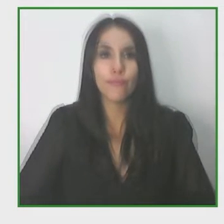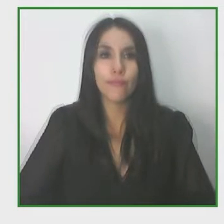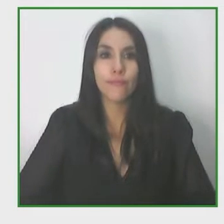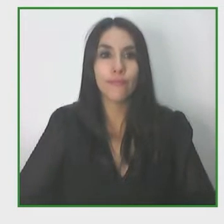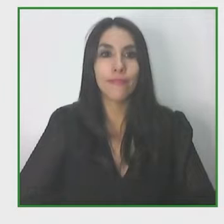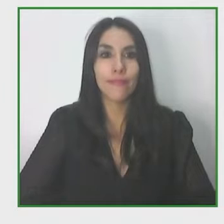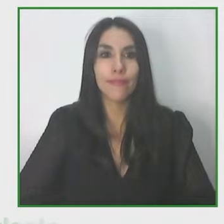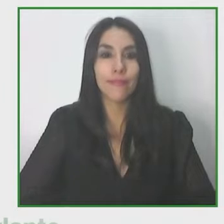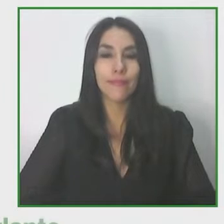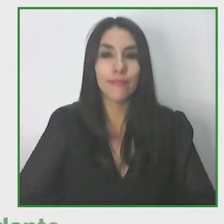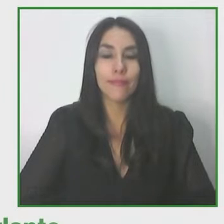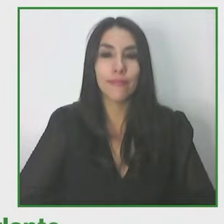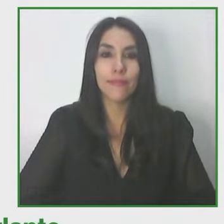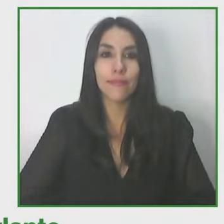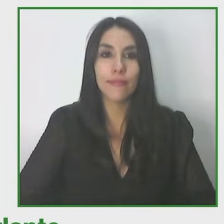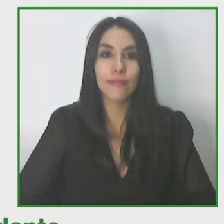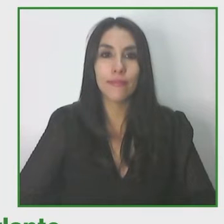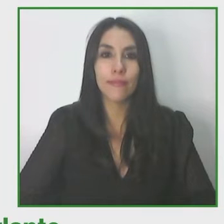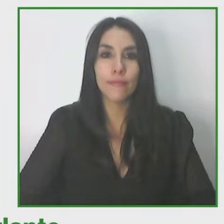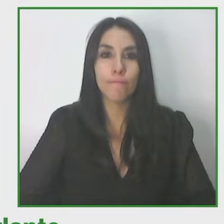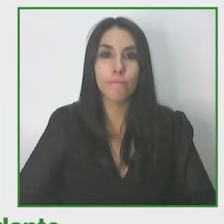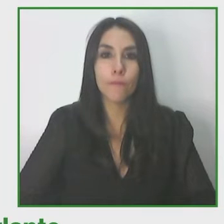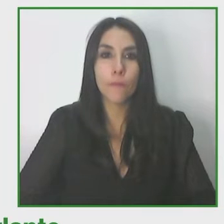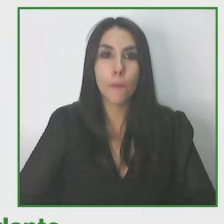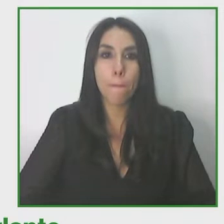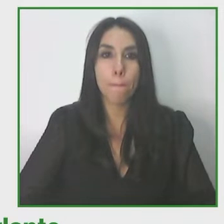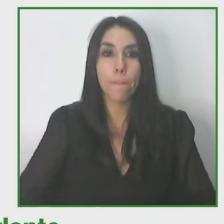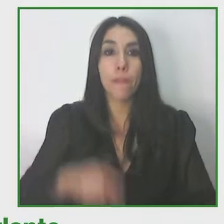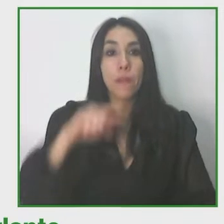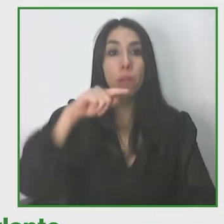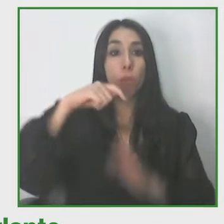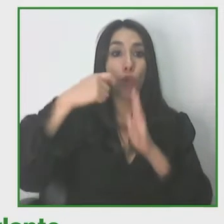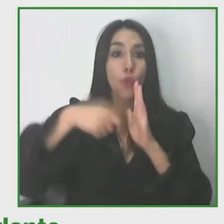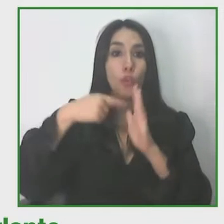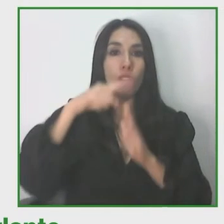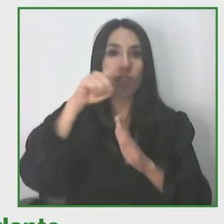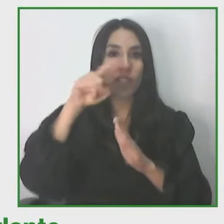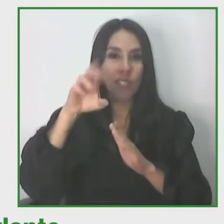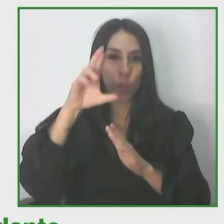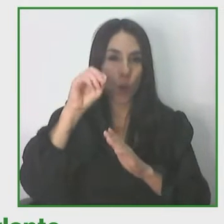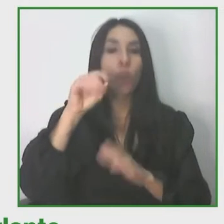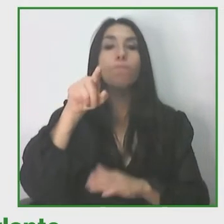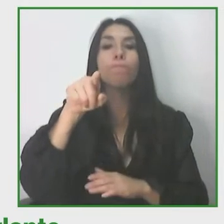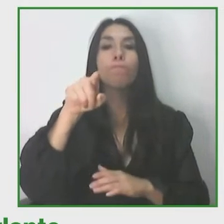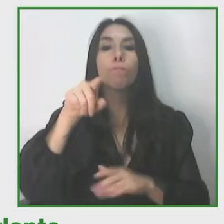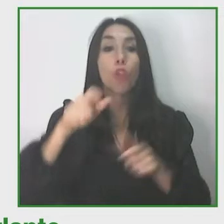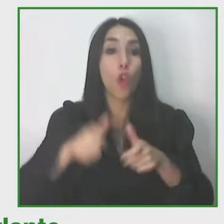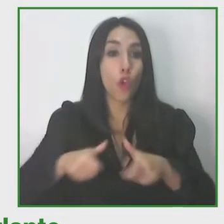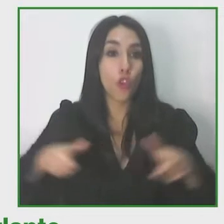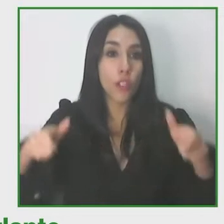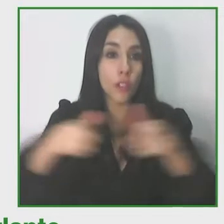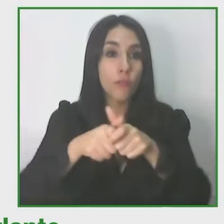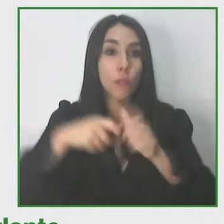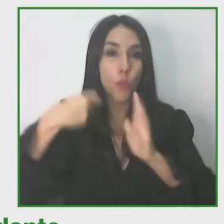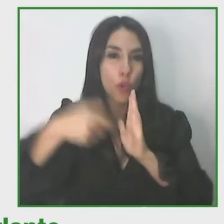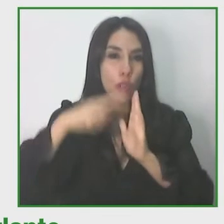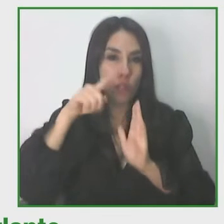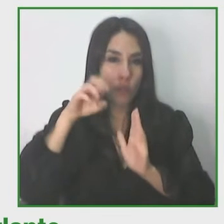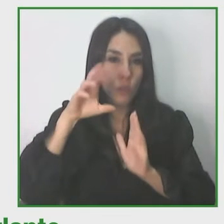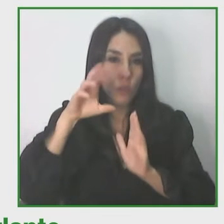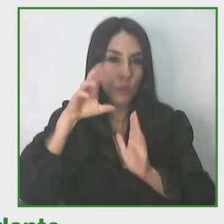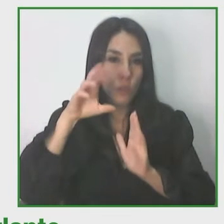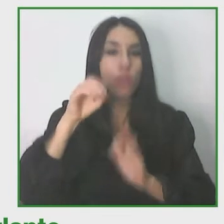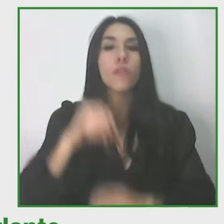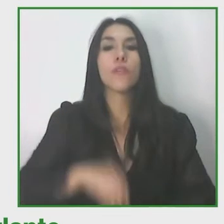If you let me grow, and if you let me be If